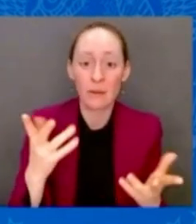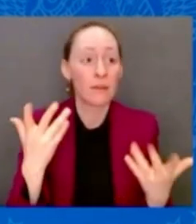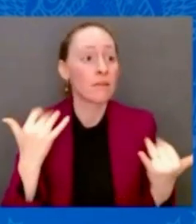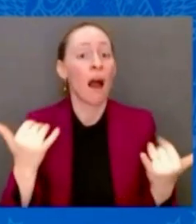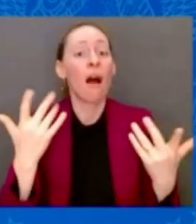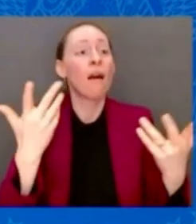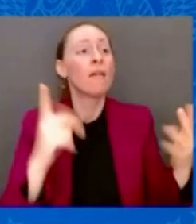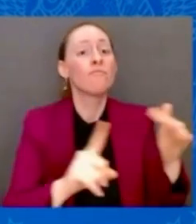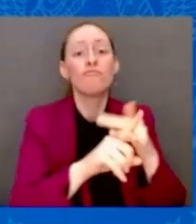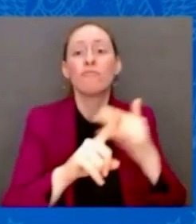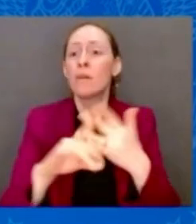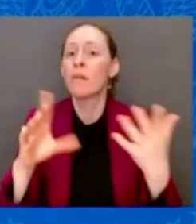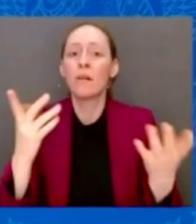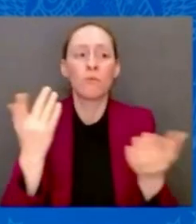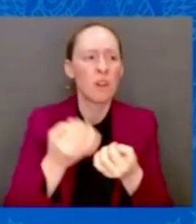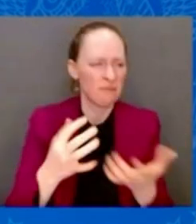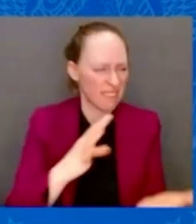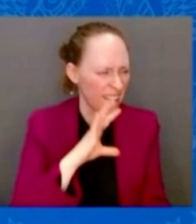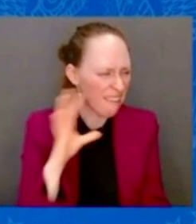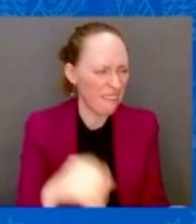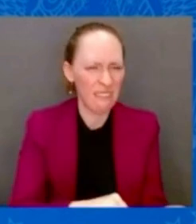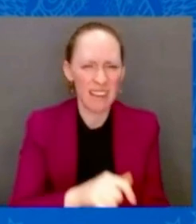the Occupational Safety and Health Administration